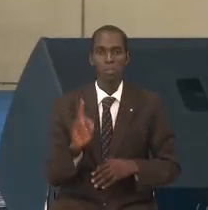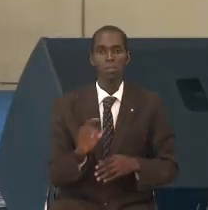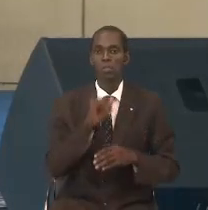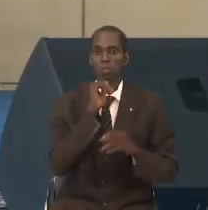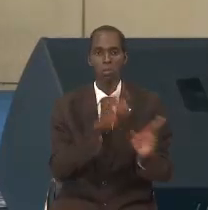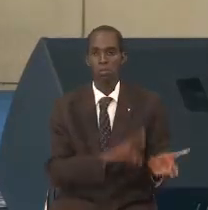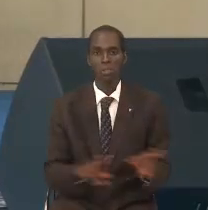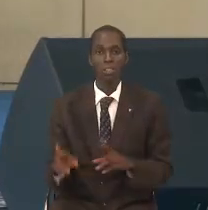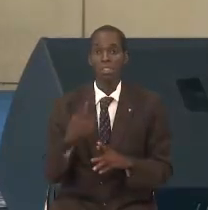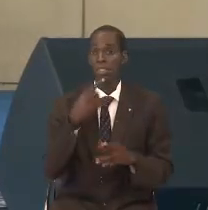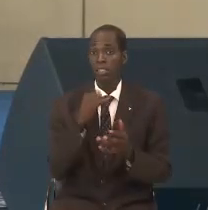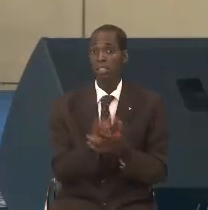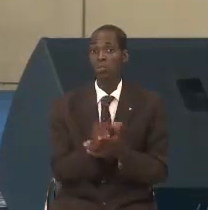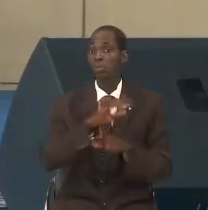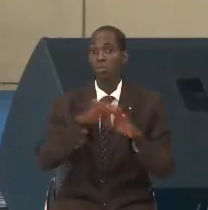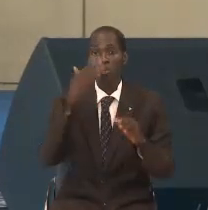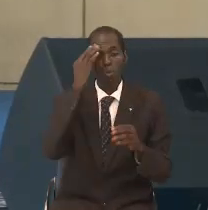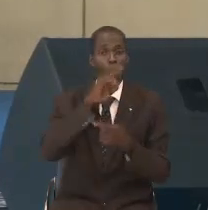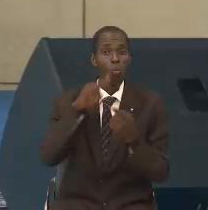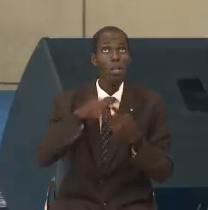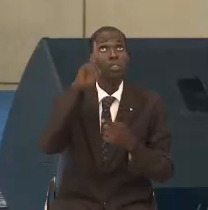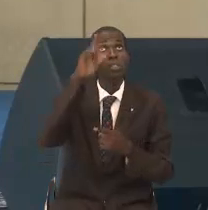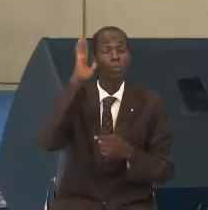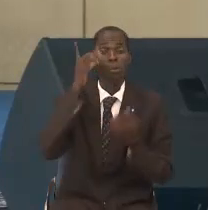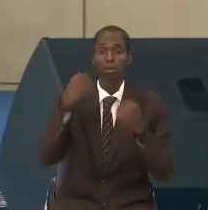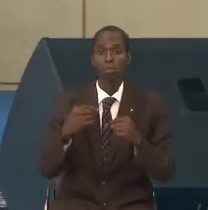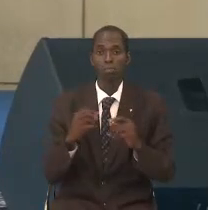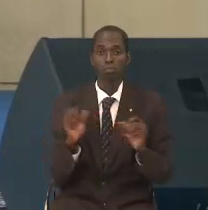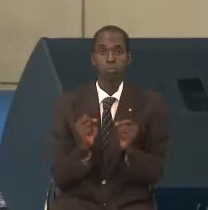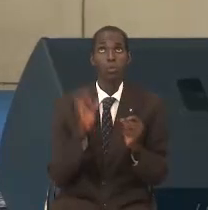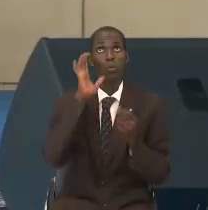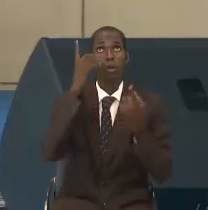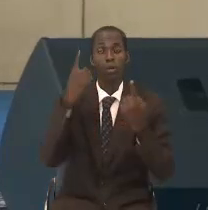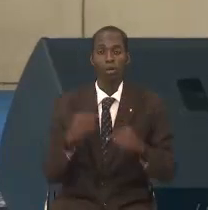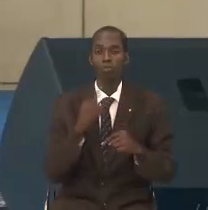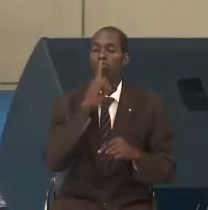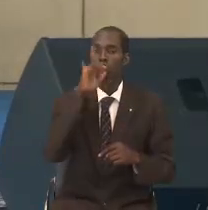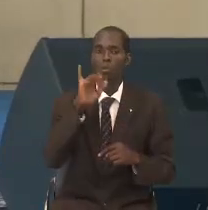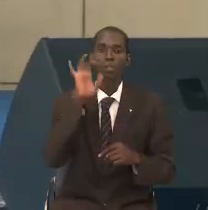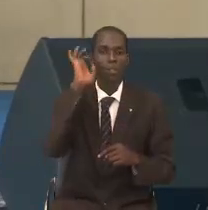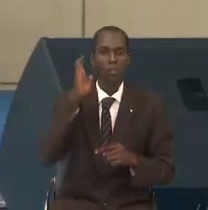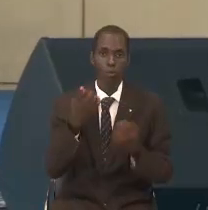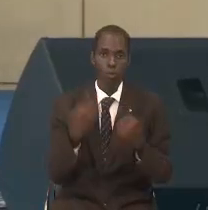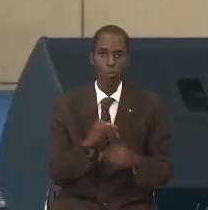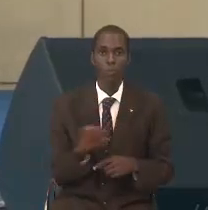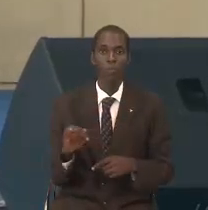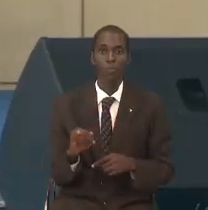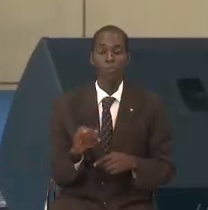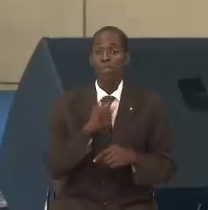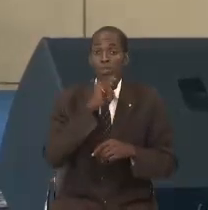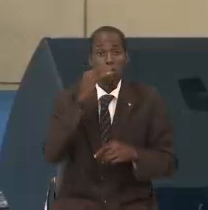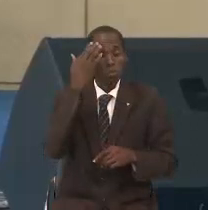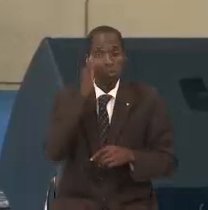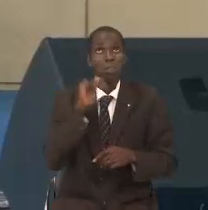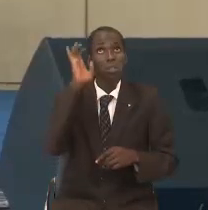It says, you don't know when it will come. Suddenly it will come. Very soon it's coming. Unawares, it'll come.